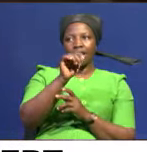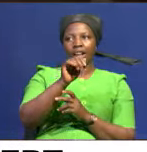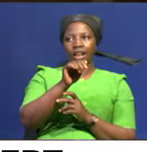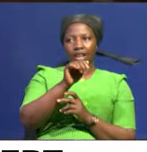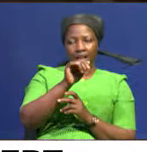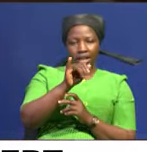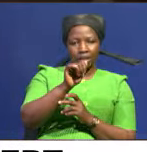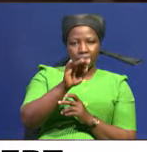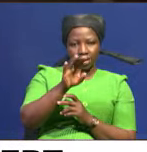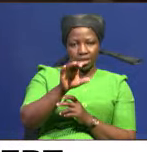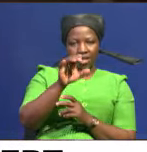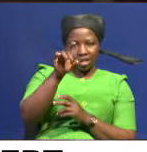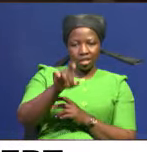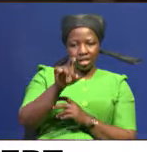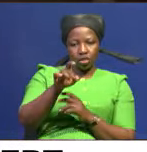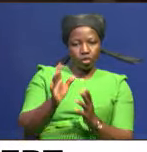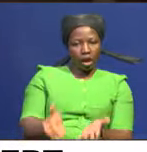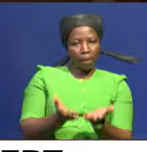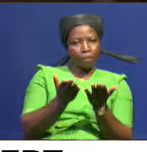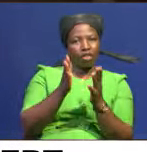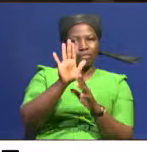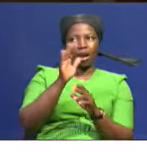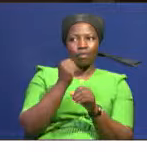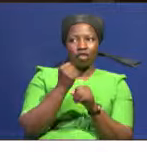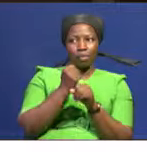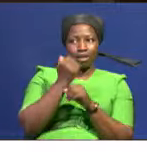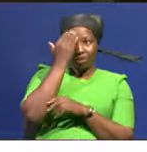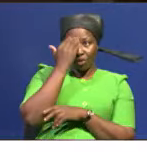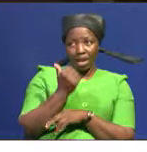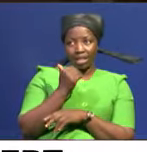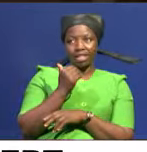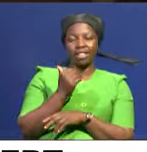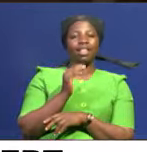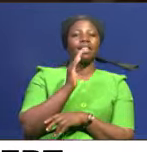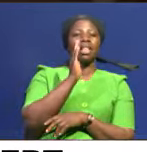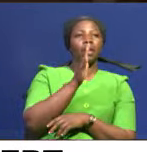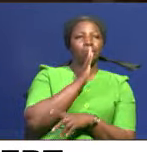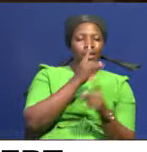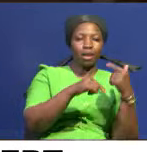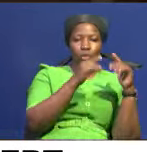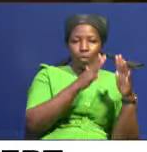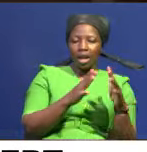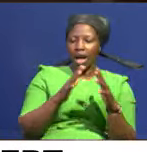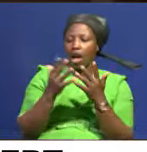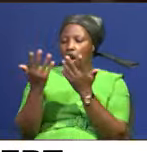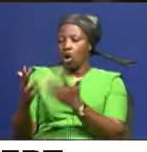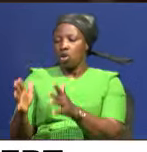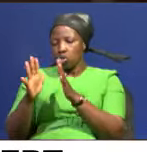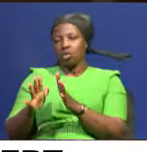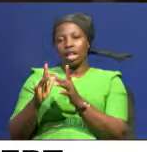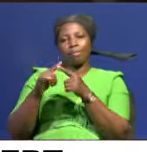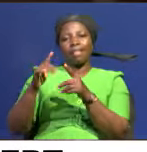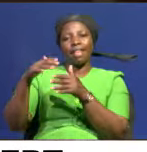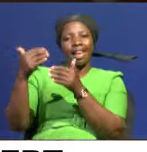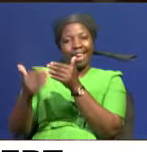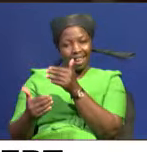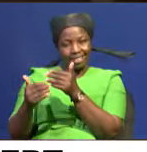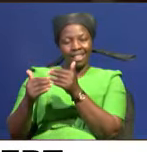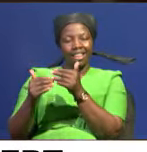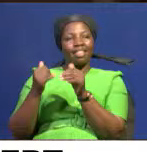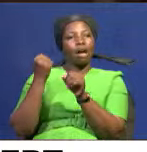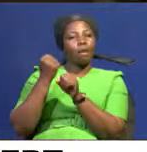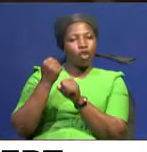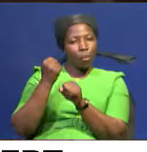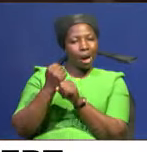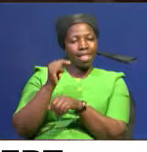is just improve on your performance, because there will be winners, there will be losers, but at the end of it all, the performances